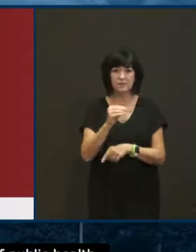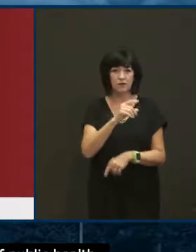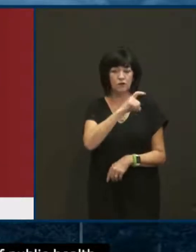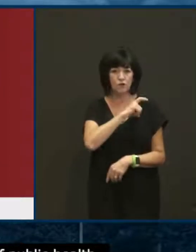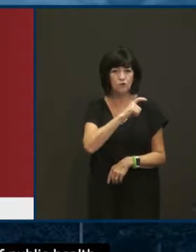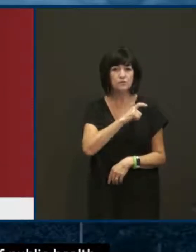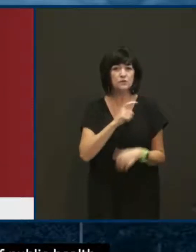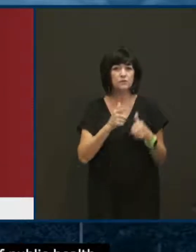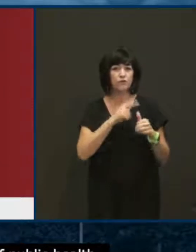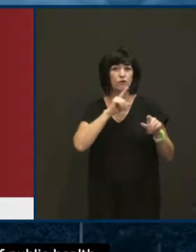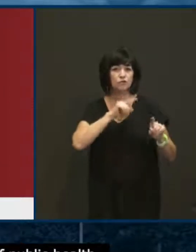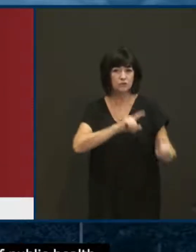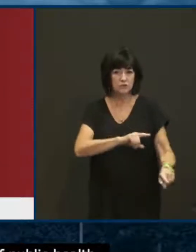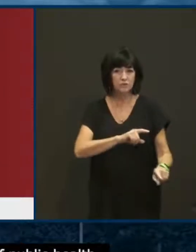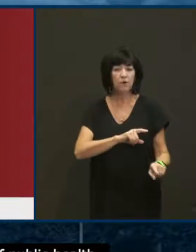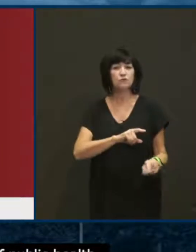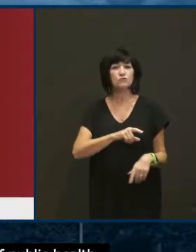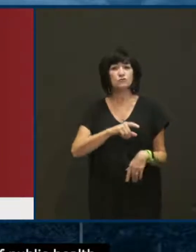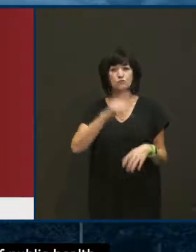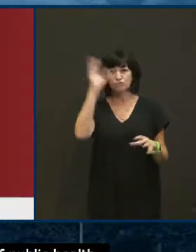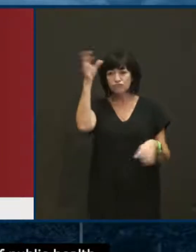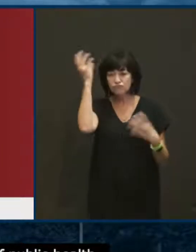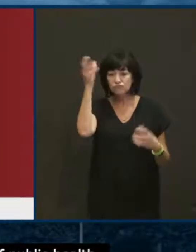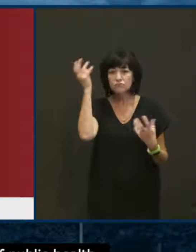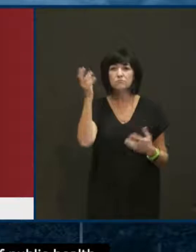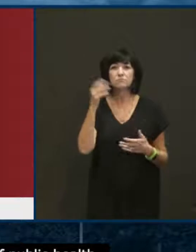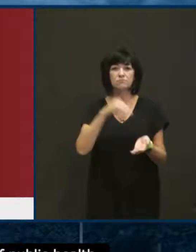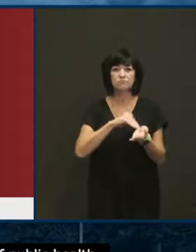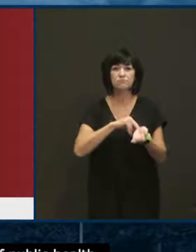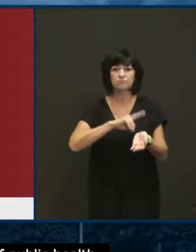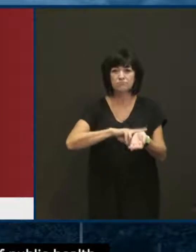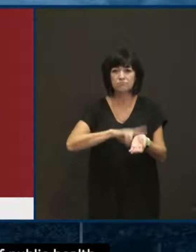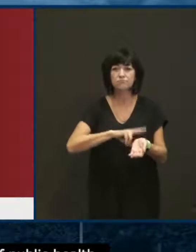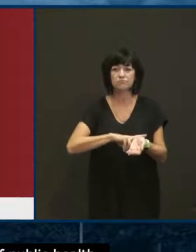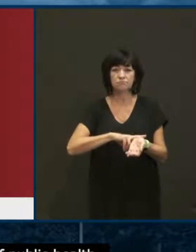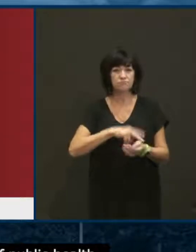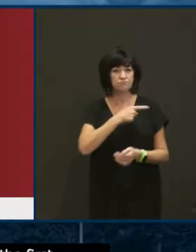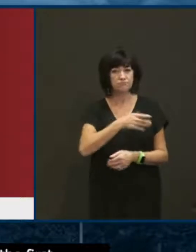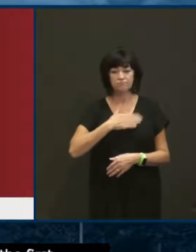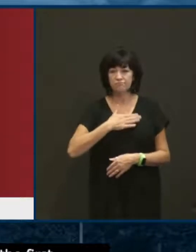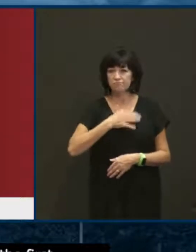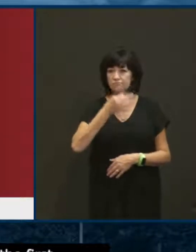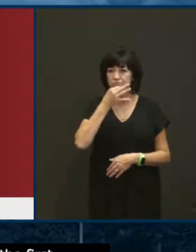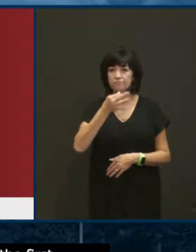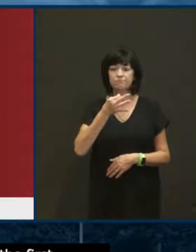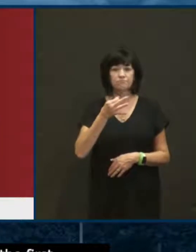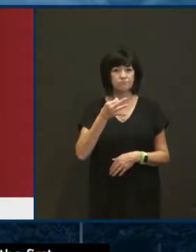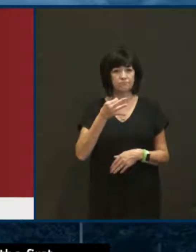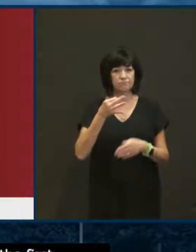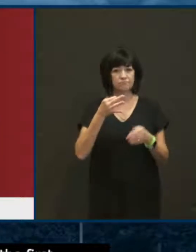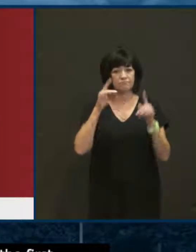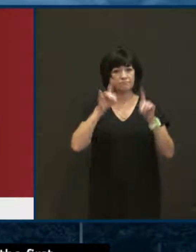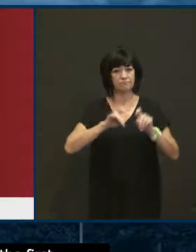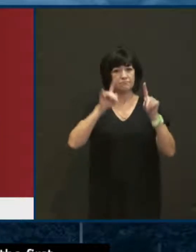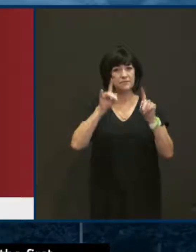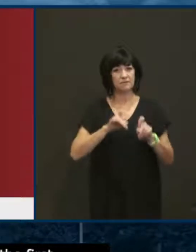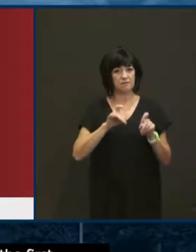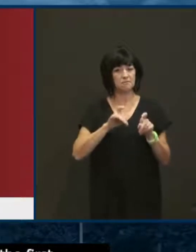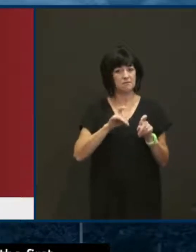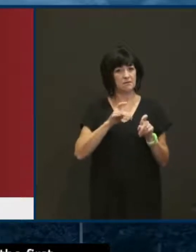first responder community, AJ, and you as our testing czar. I know you've got really interesting and impressive statistics to